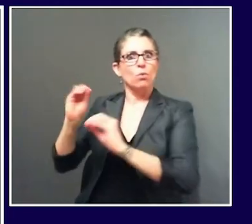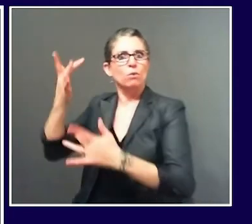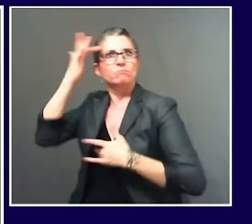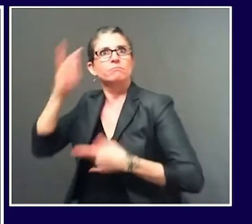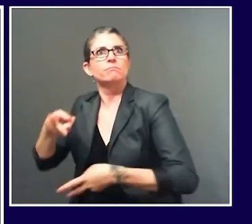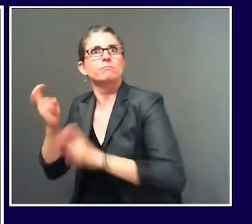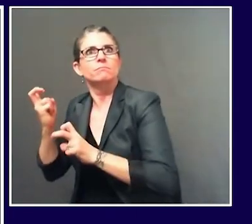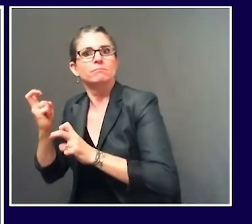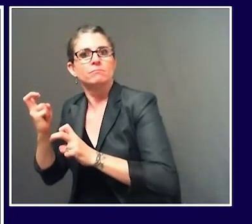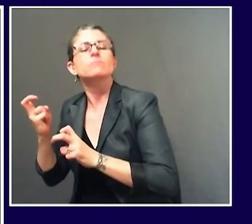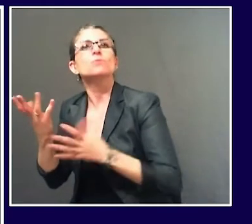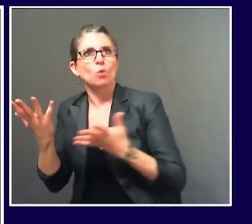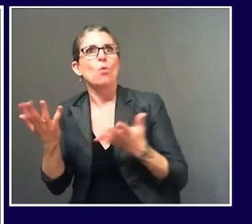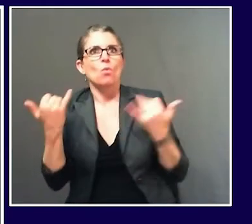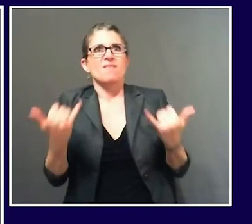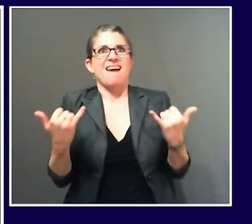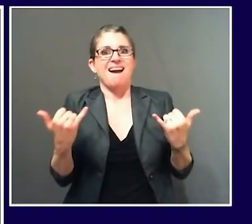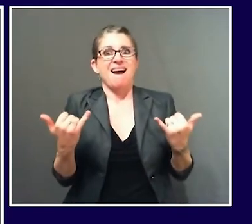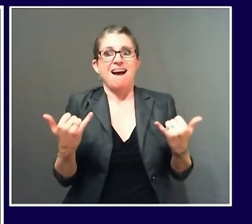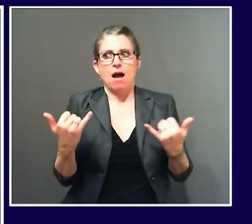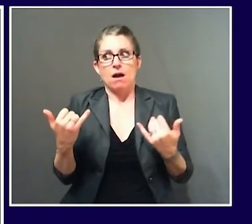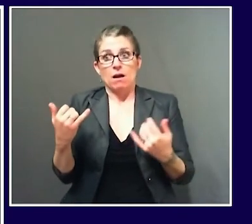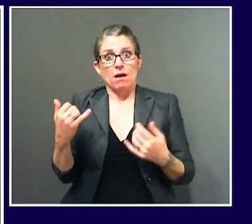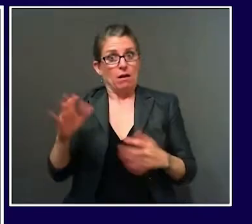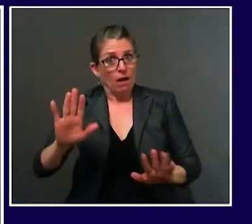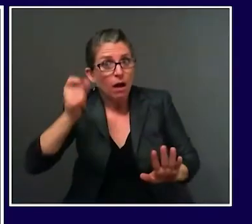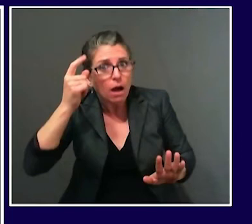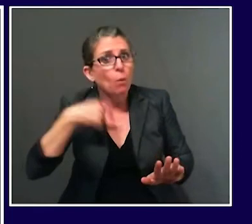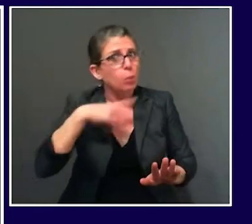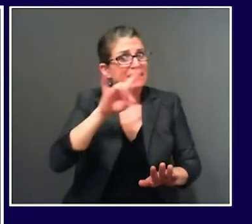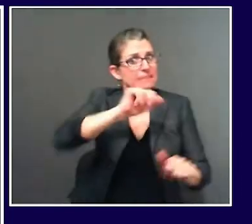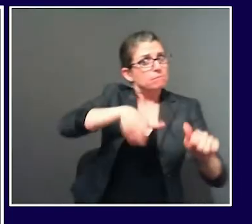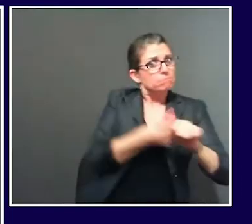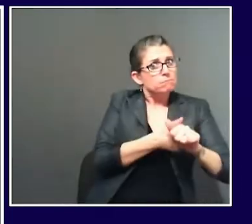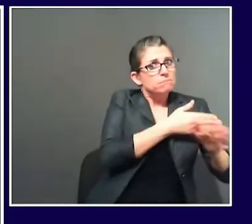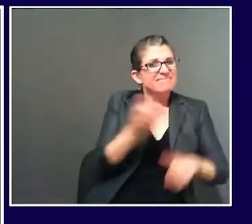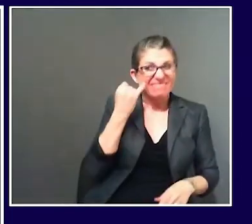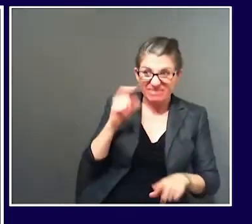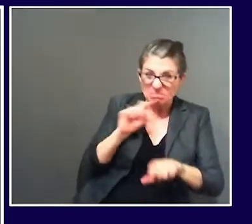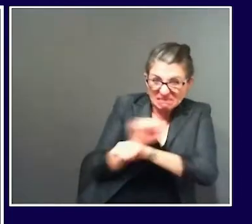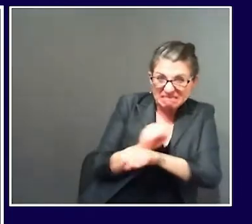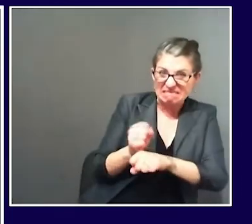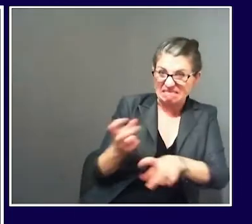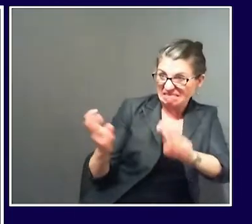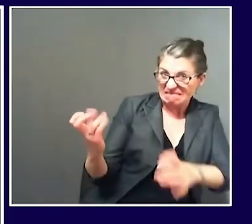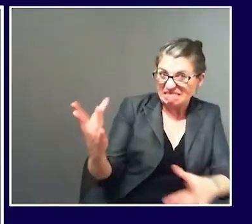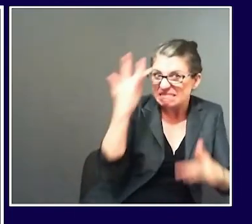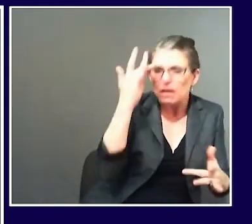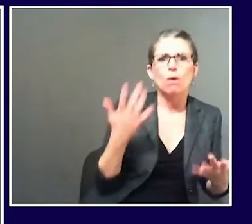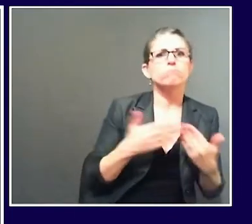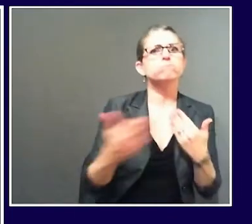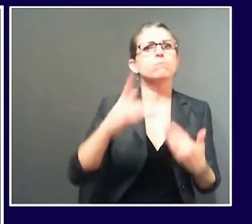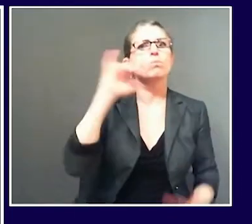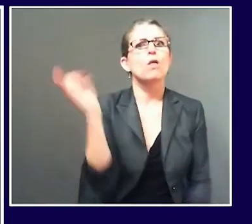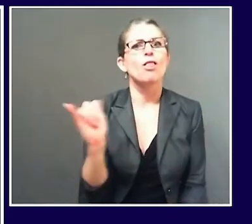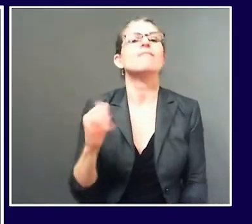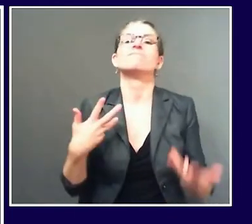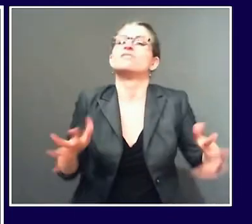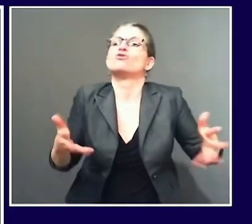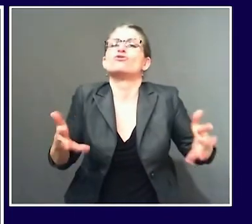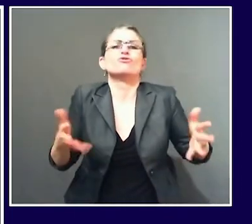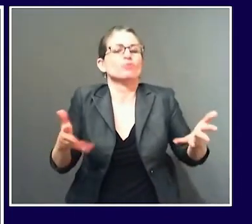emerged pretty clearly is that a lot of us are feeling the great weight of contending with